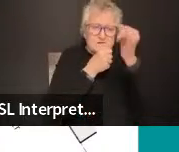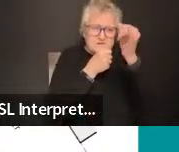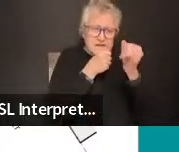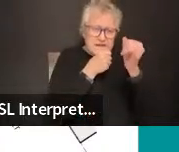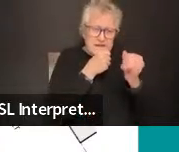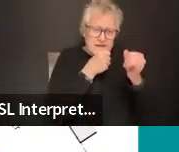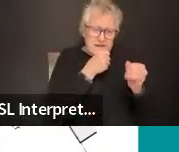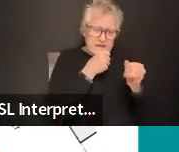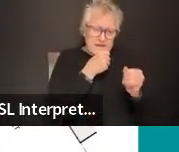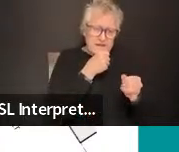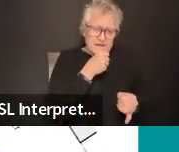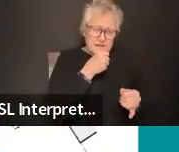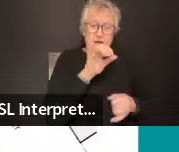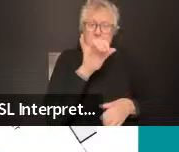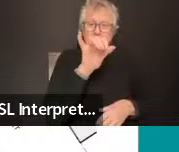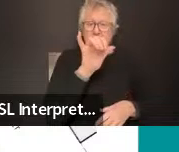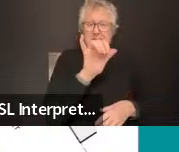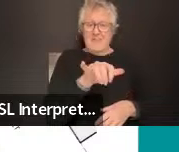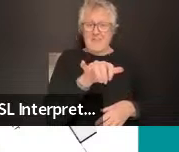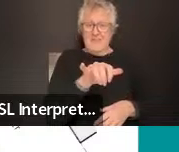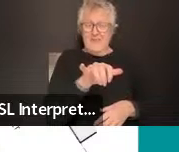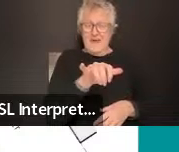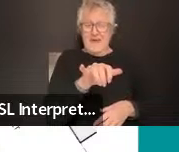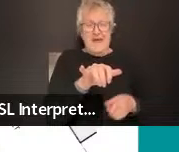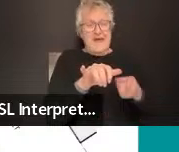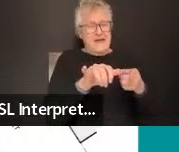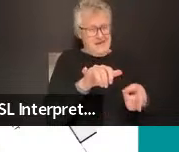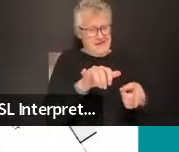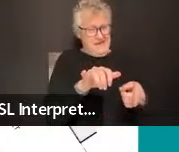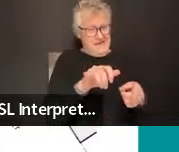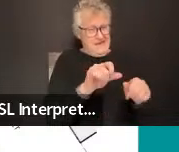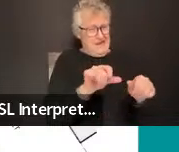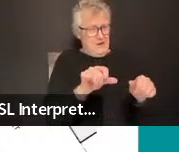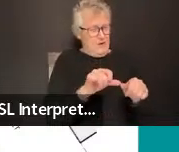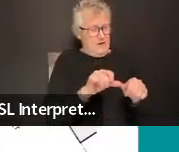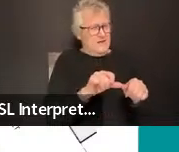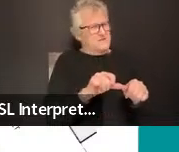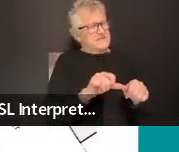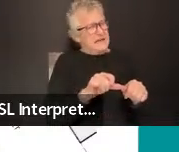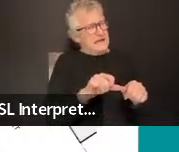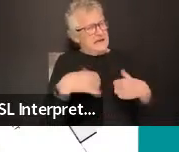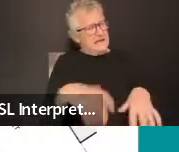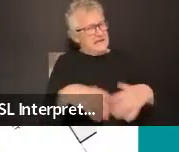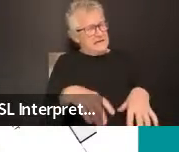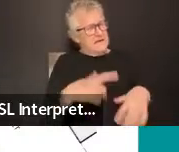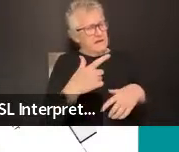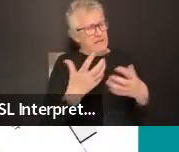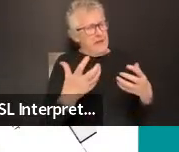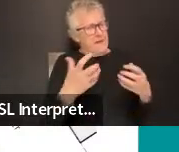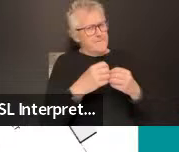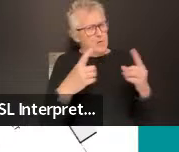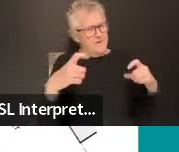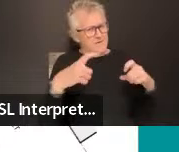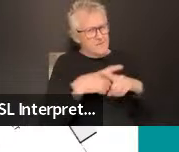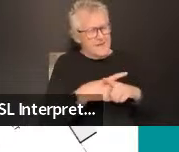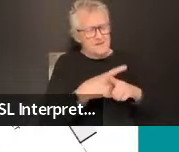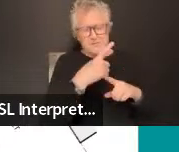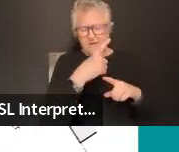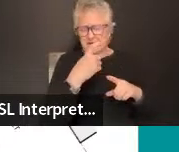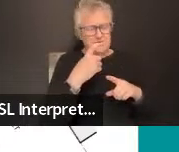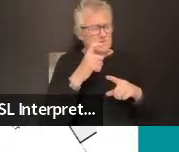much more complex because of the structure of the bridge. Getting it in there, it would require